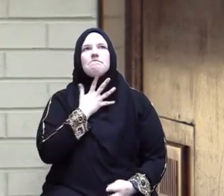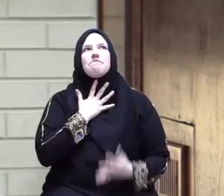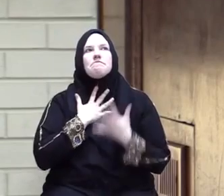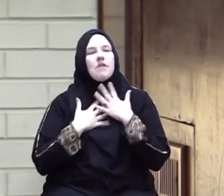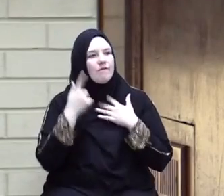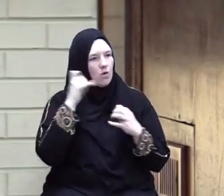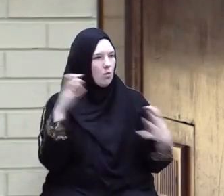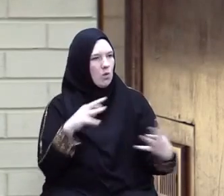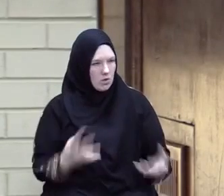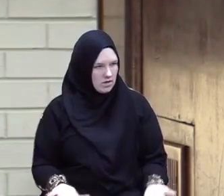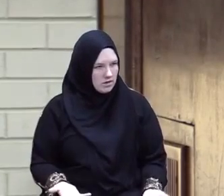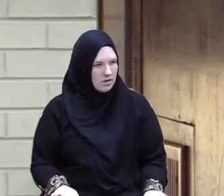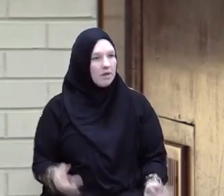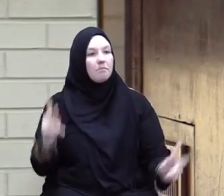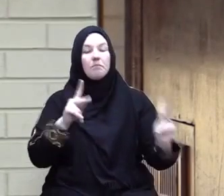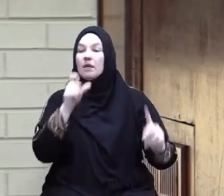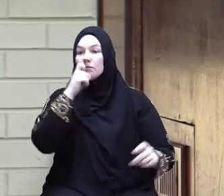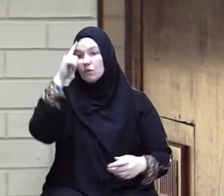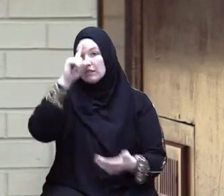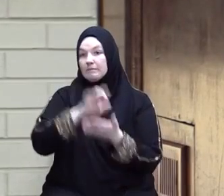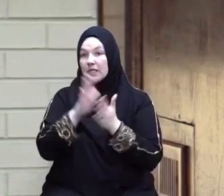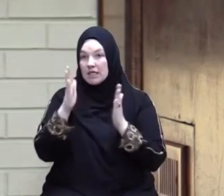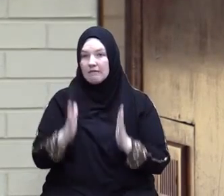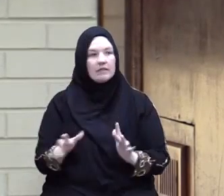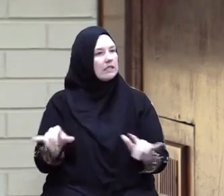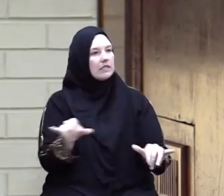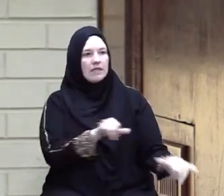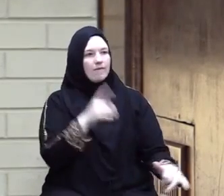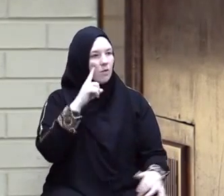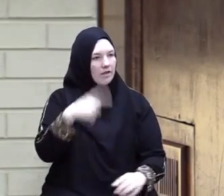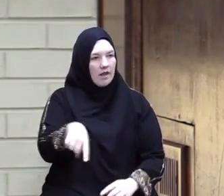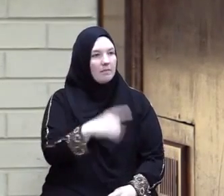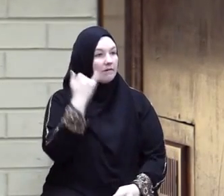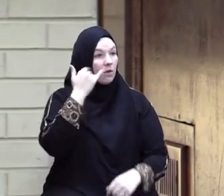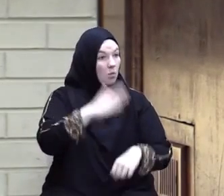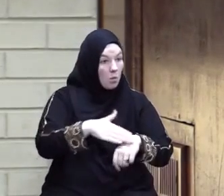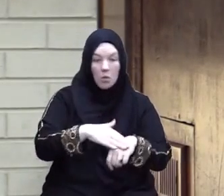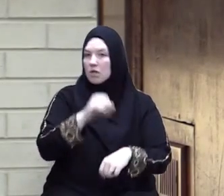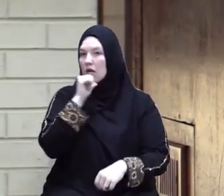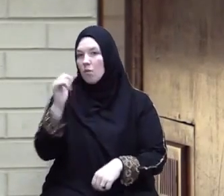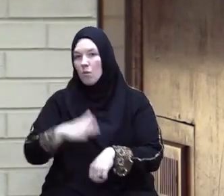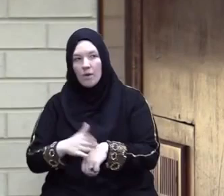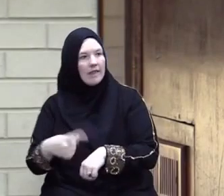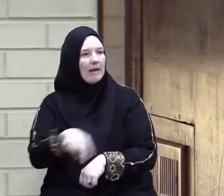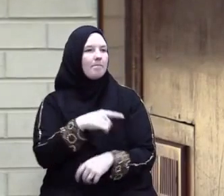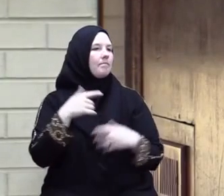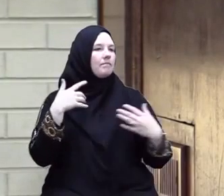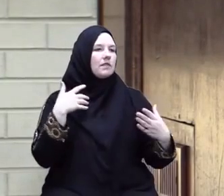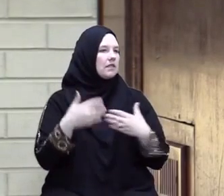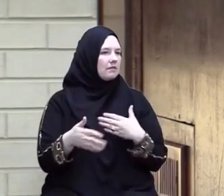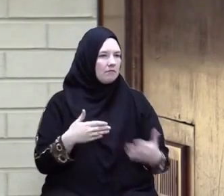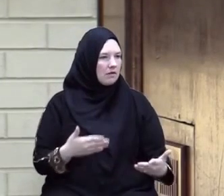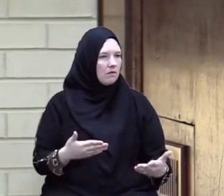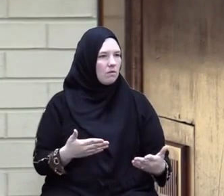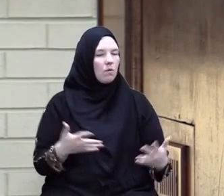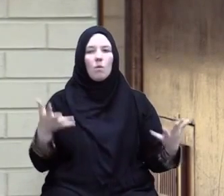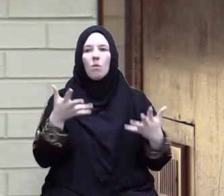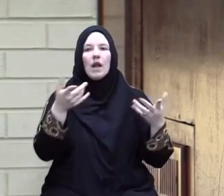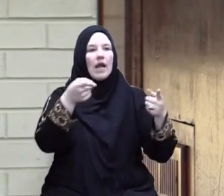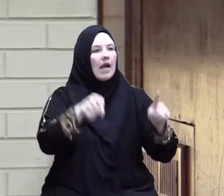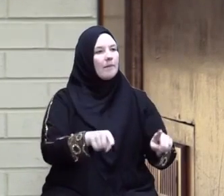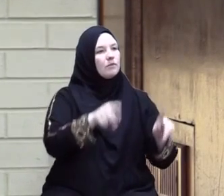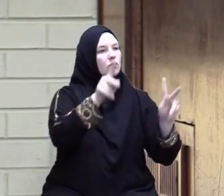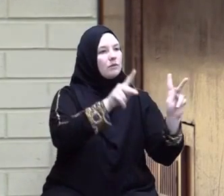So those who disbelieved, it's the same for them whether you warn them or you don't, didn't warn them. What happens to